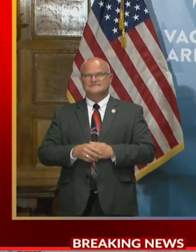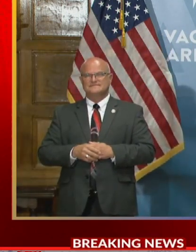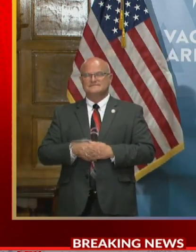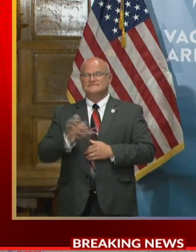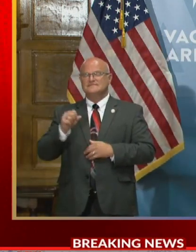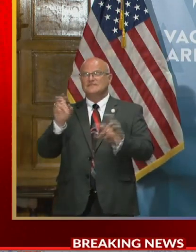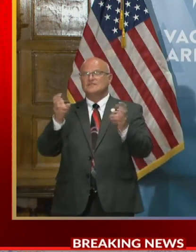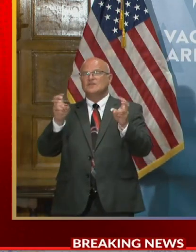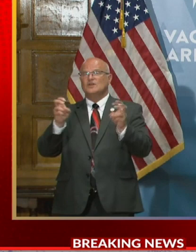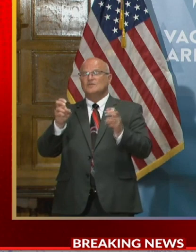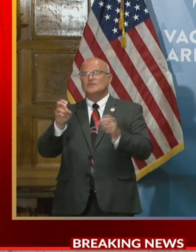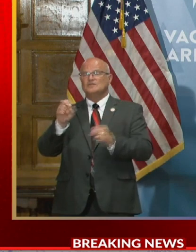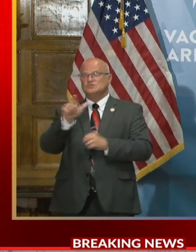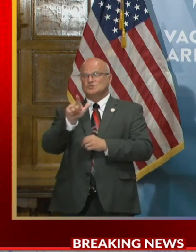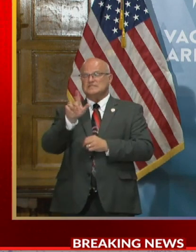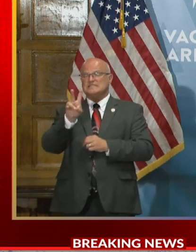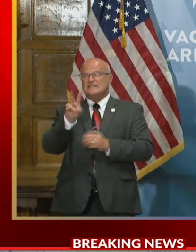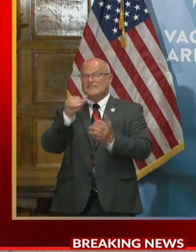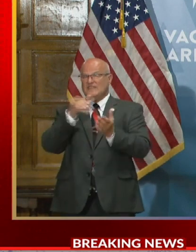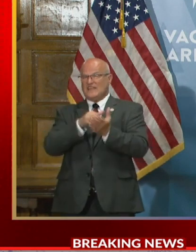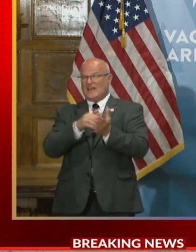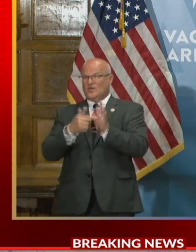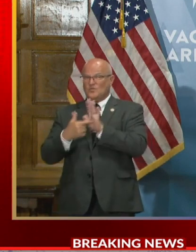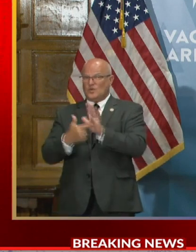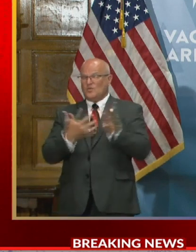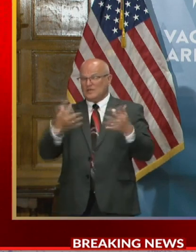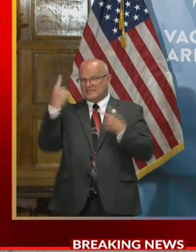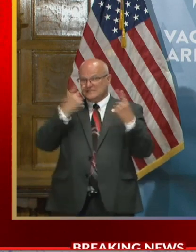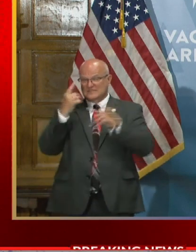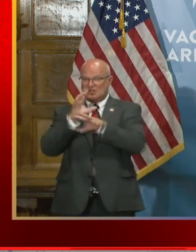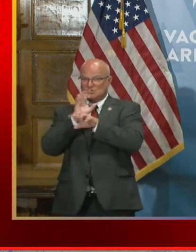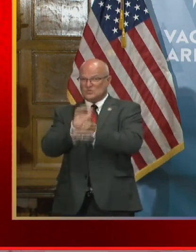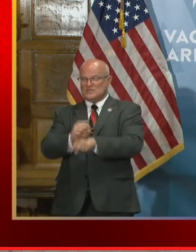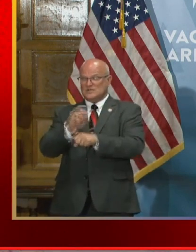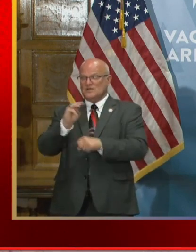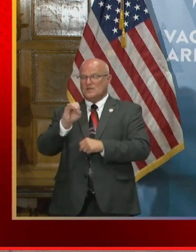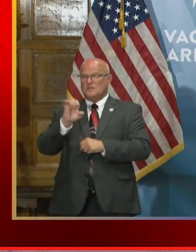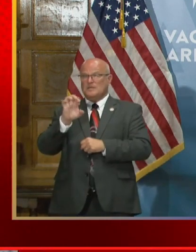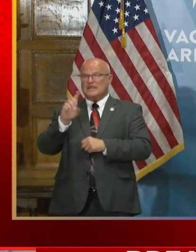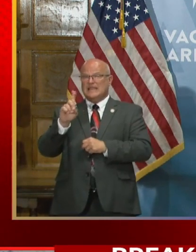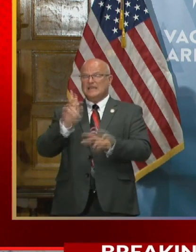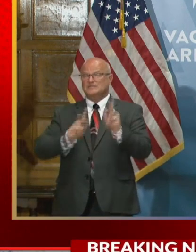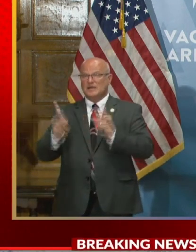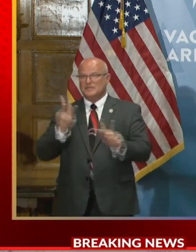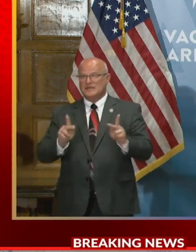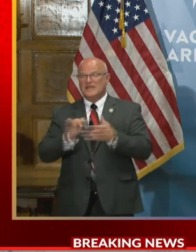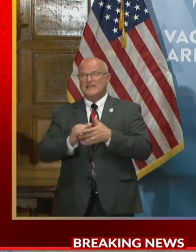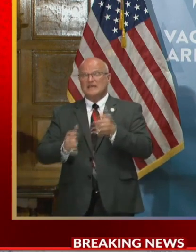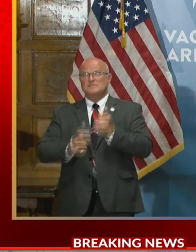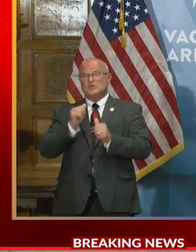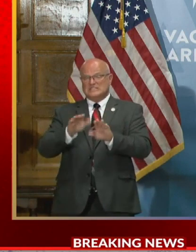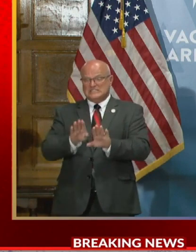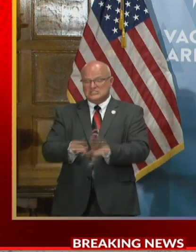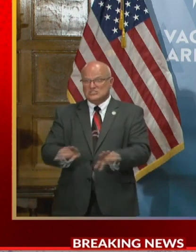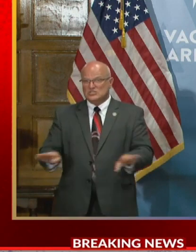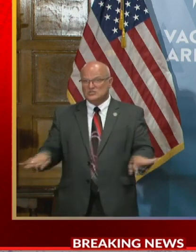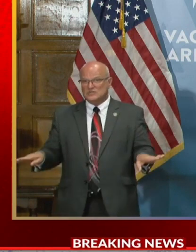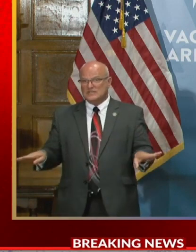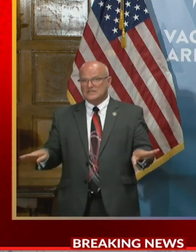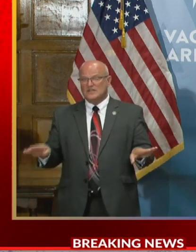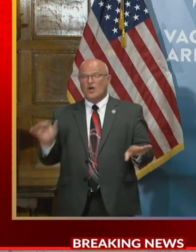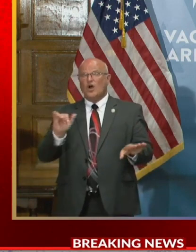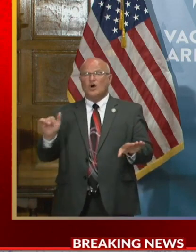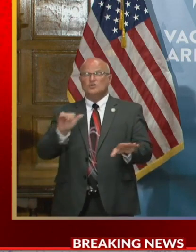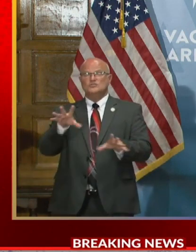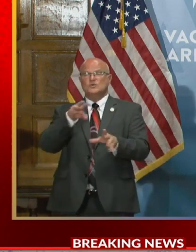Yeah, so in terms of the 27,000, that represents what we consider our traditional Medicaid population, which is largely children. It